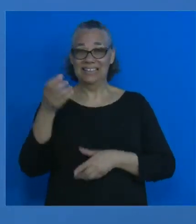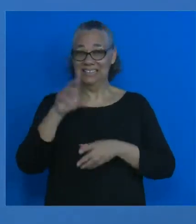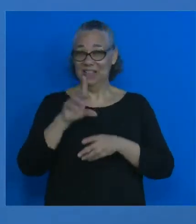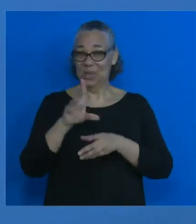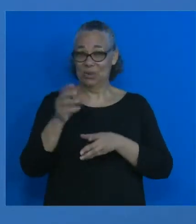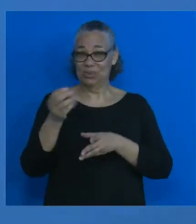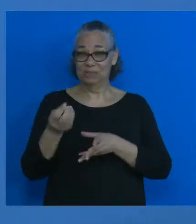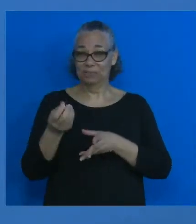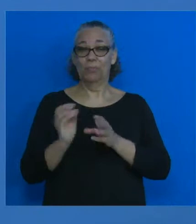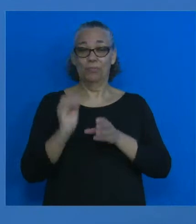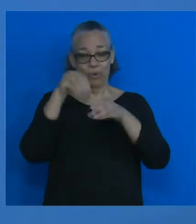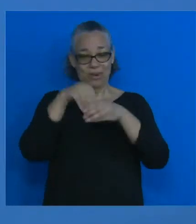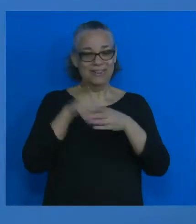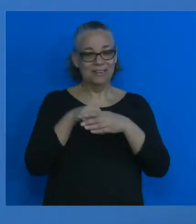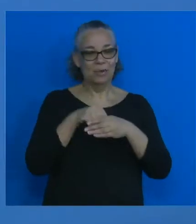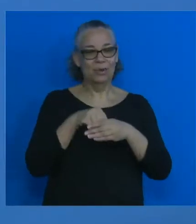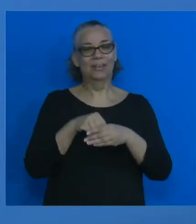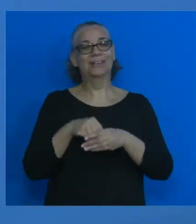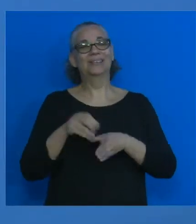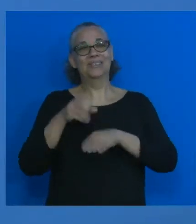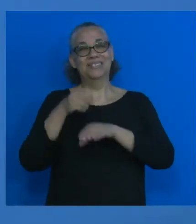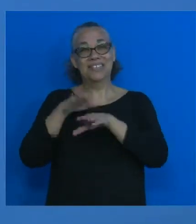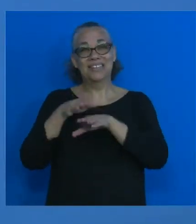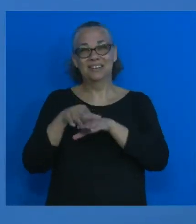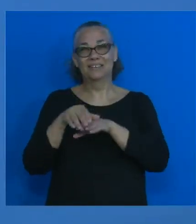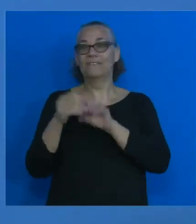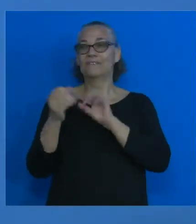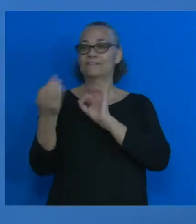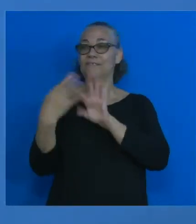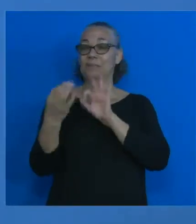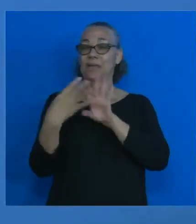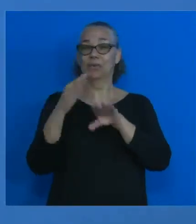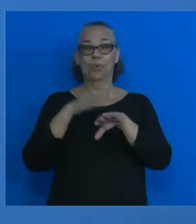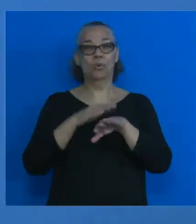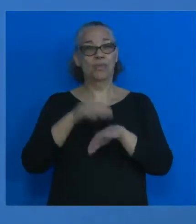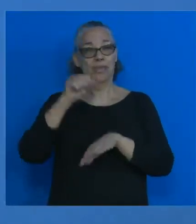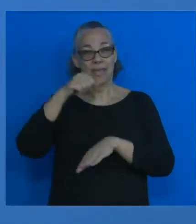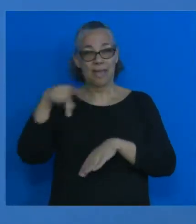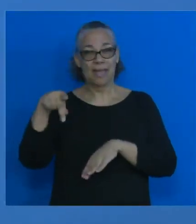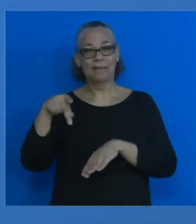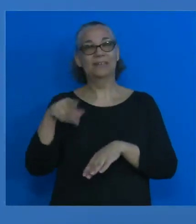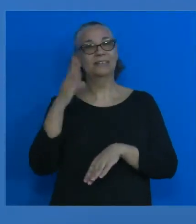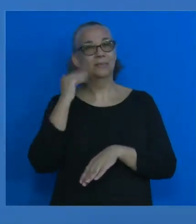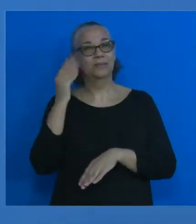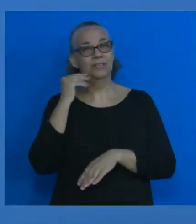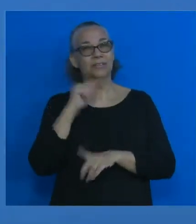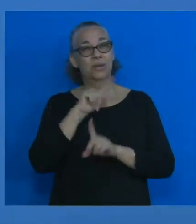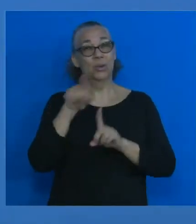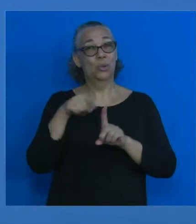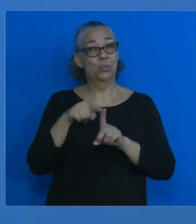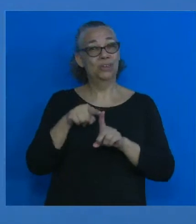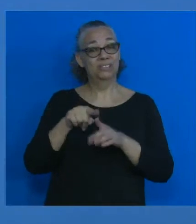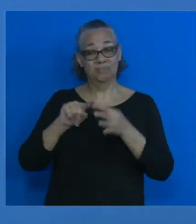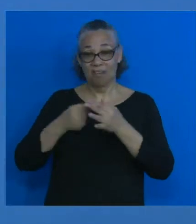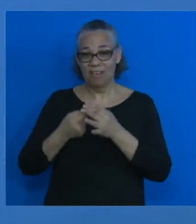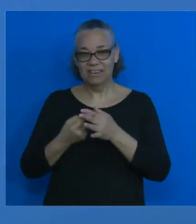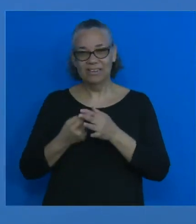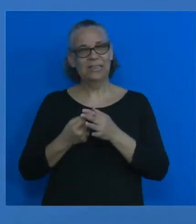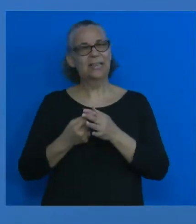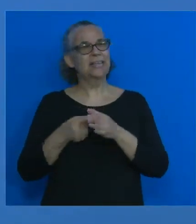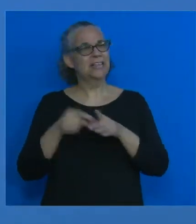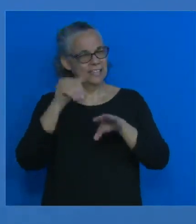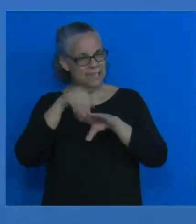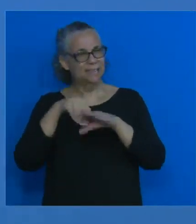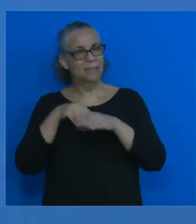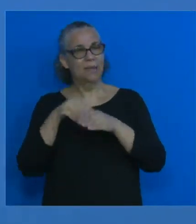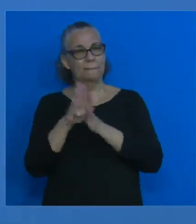and feedback on their app experience. Once the app is downloaded and installed, it runs in the background,